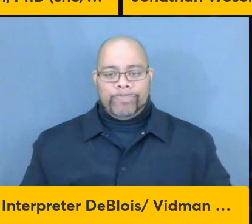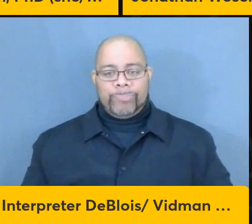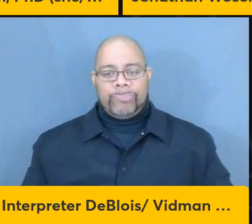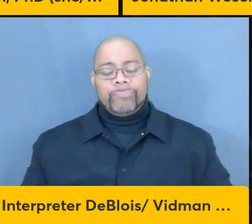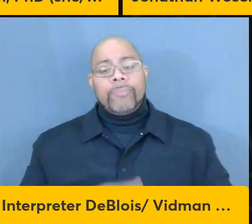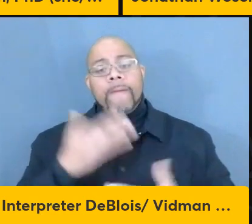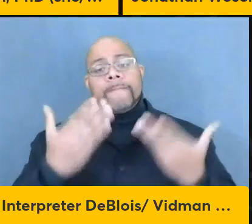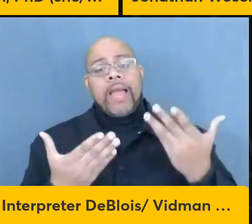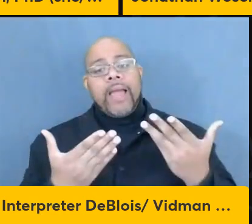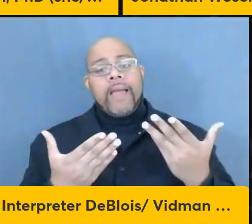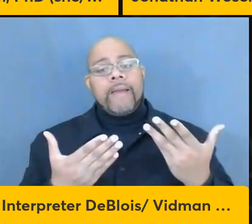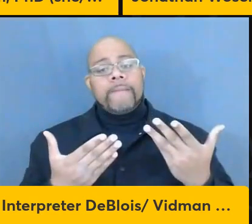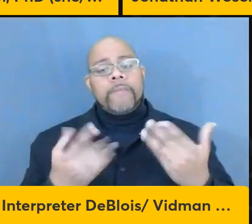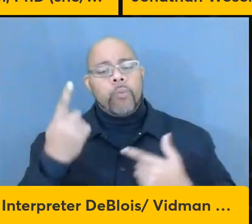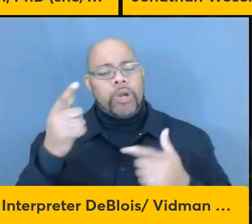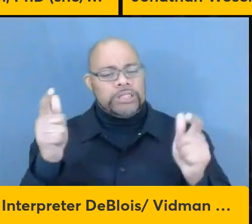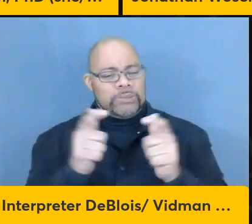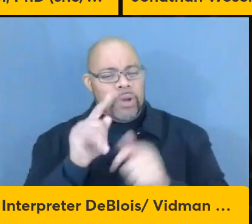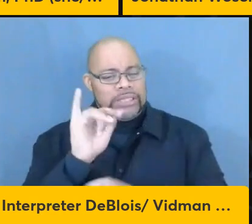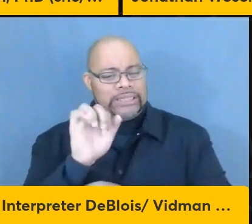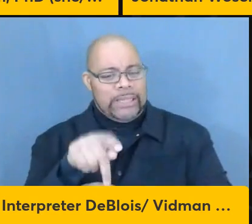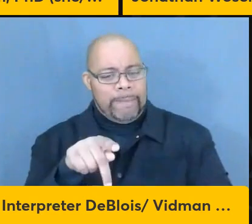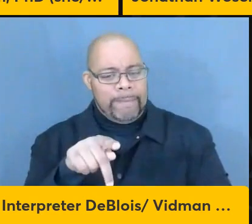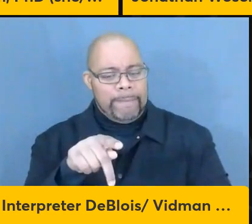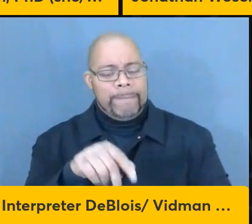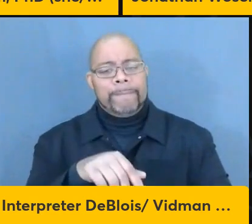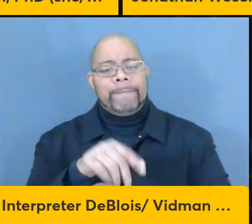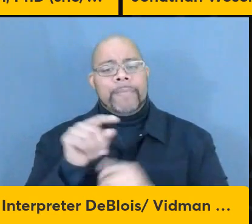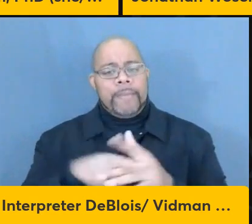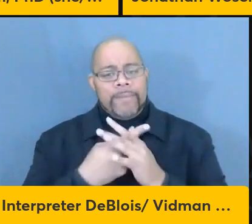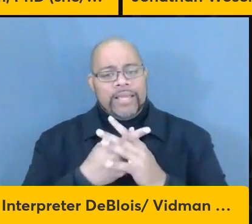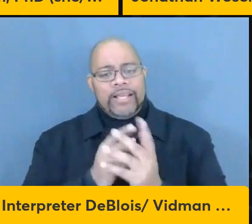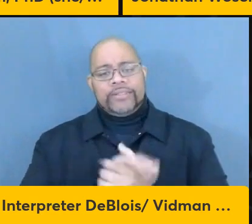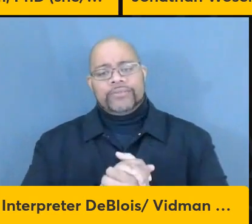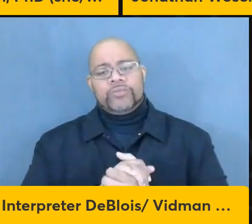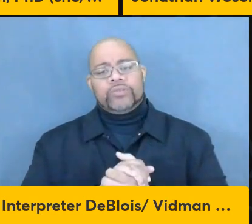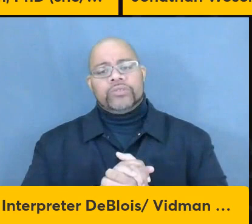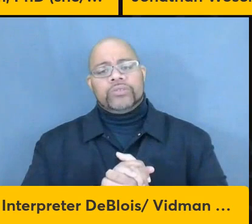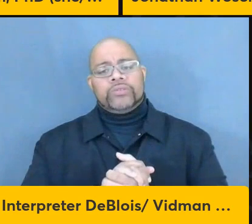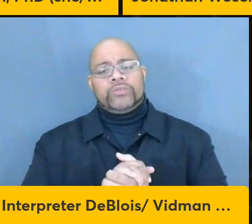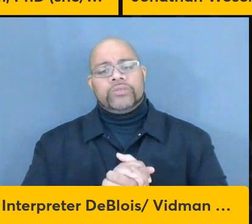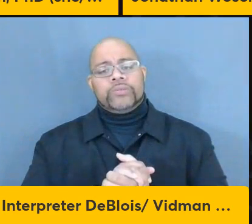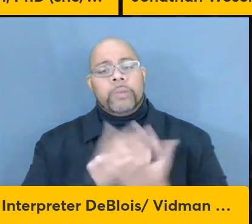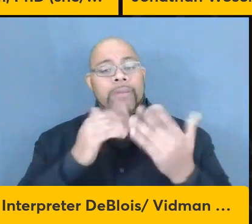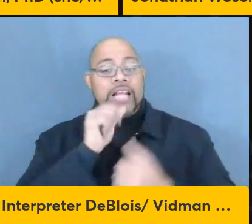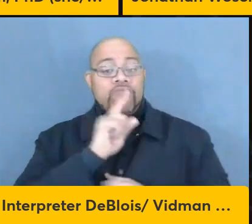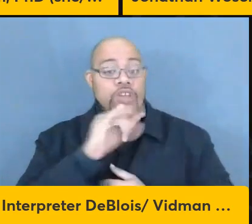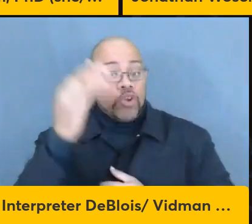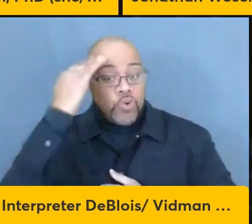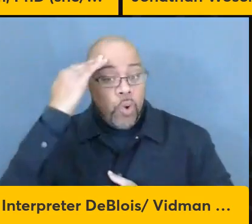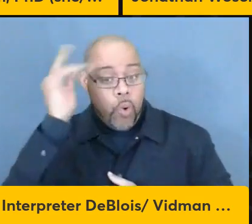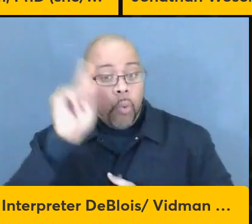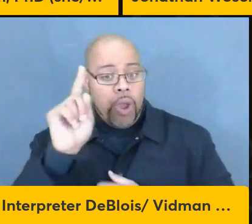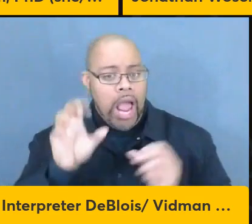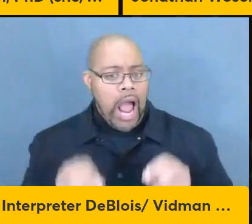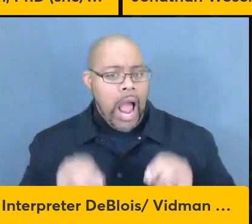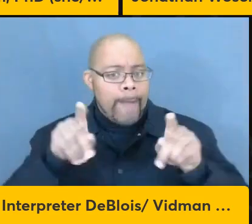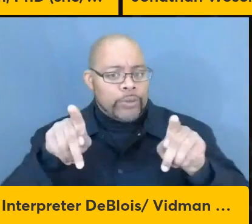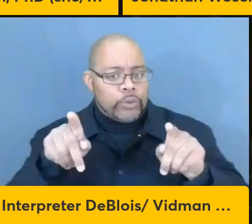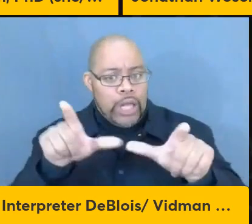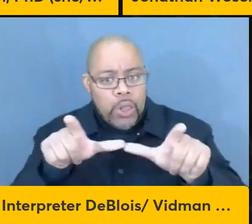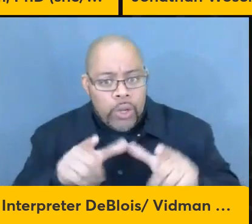Maybe one small tip in the beginning, you may not really know where the opportunities are,